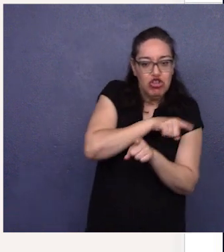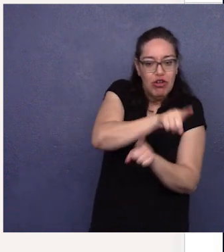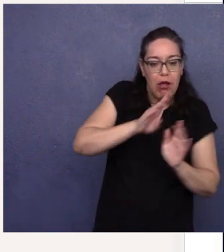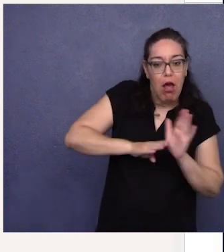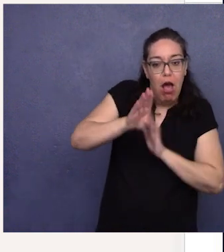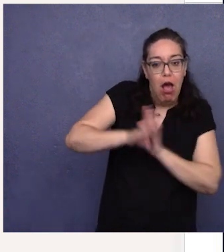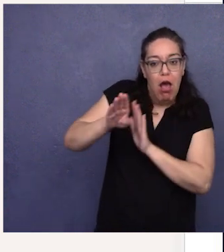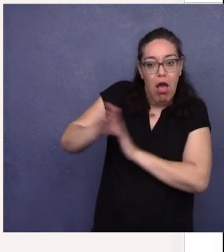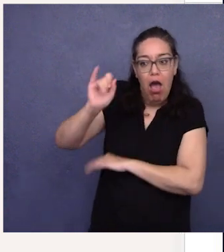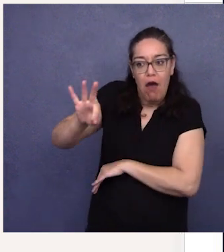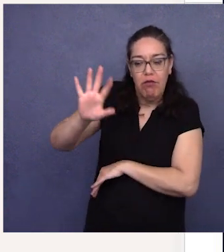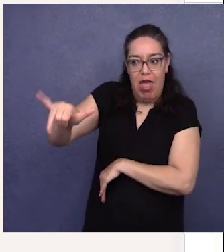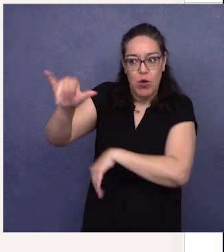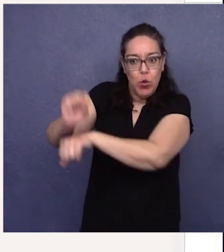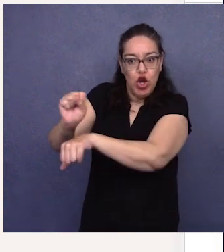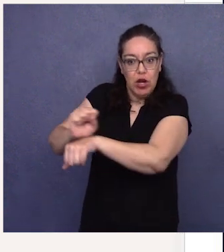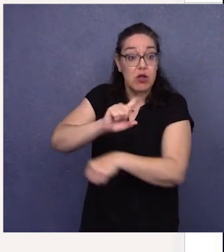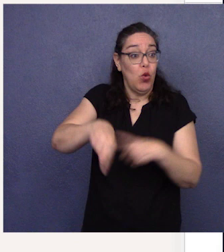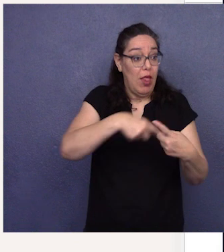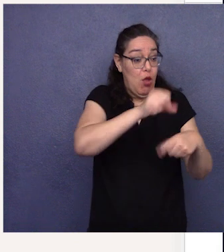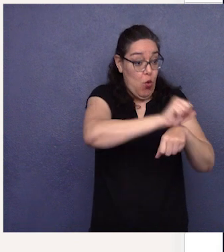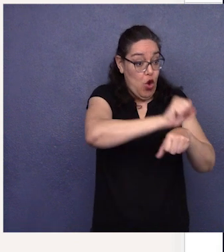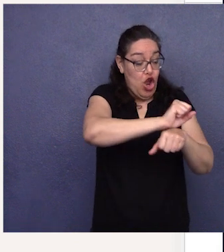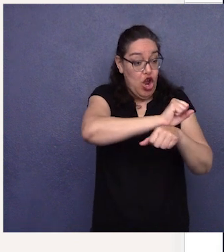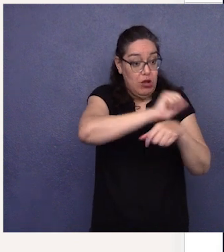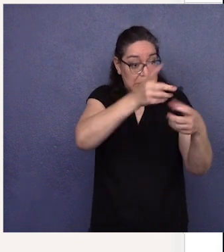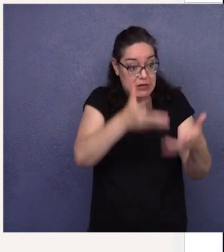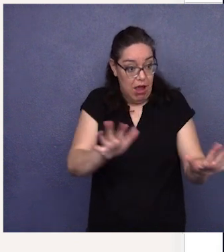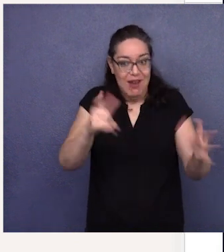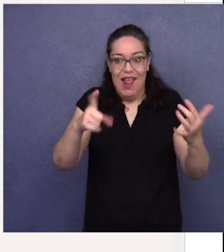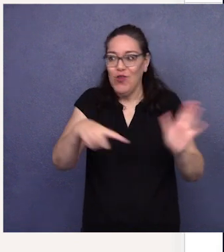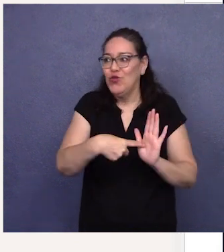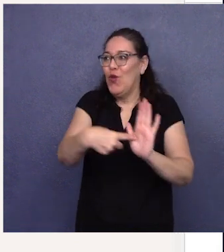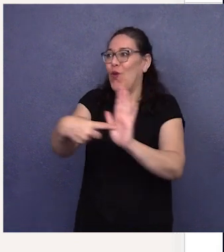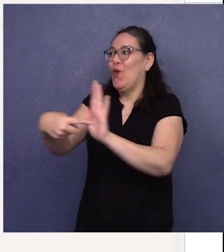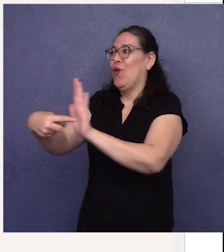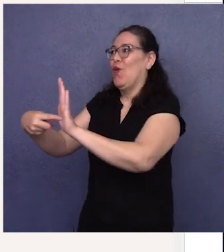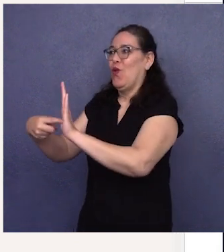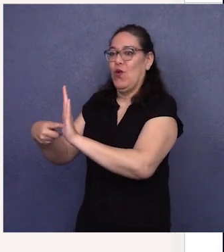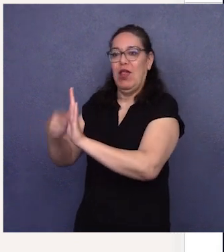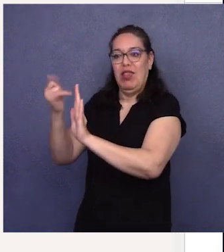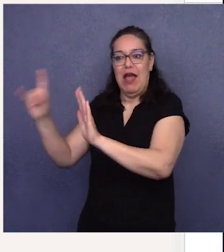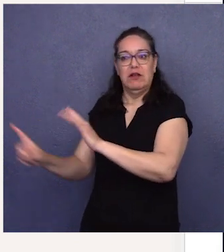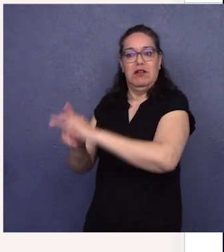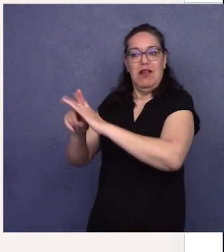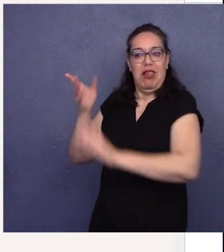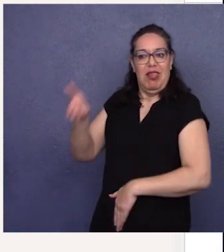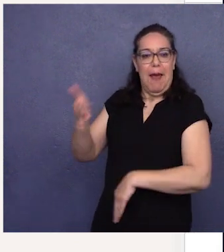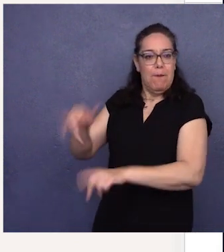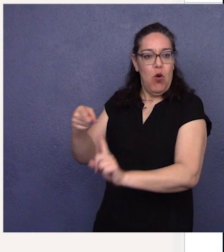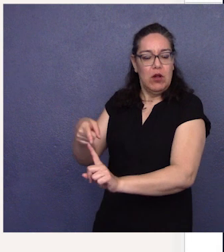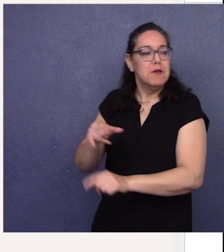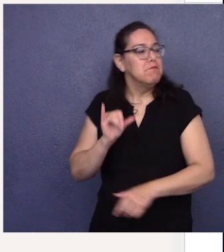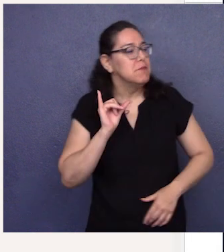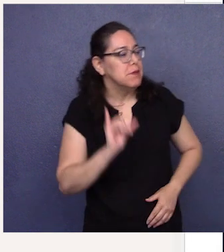work. It's when it's done and you want to show it. I'll have to think about that.